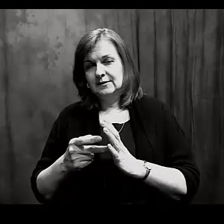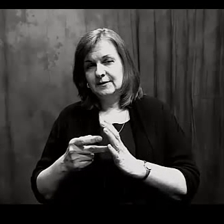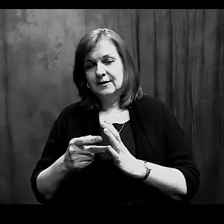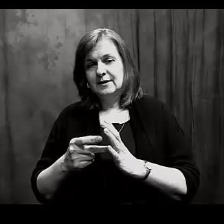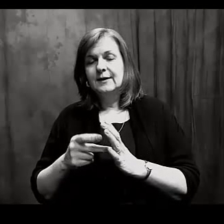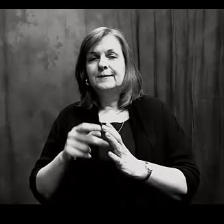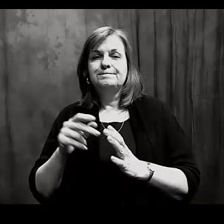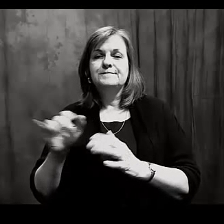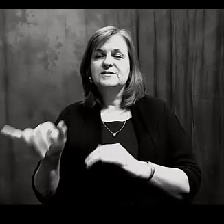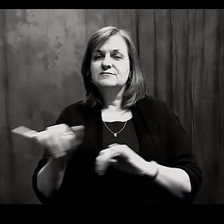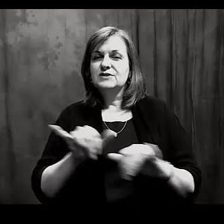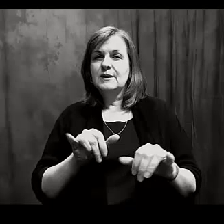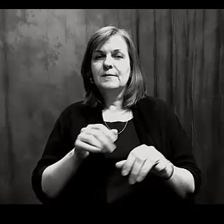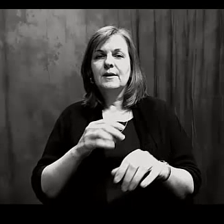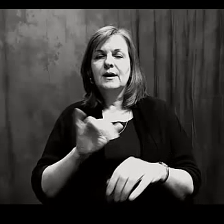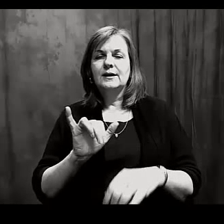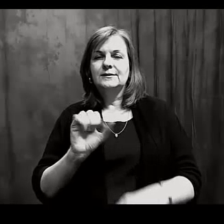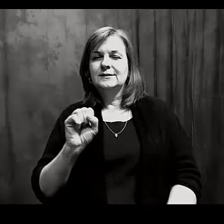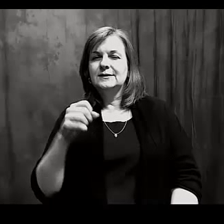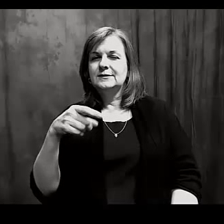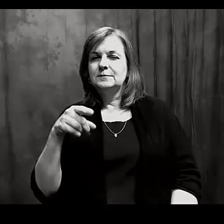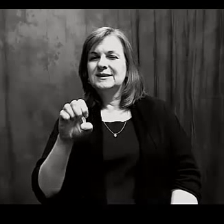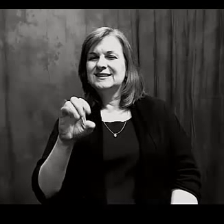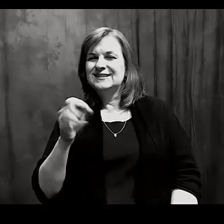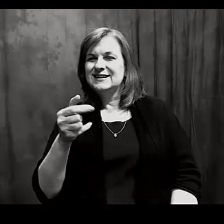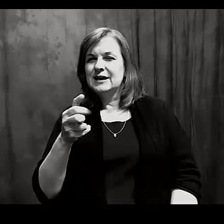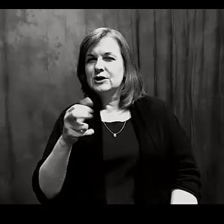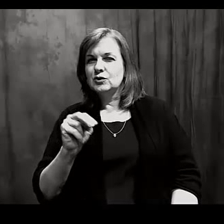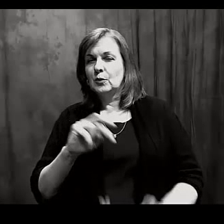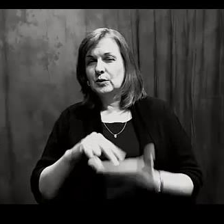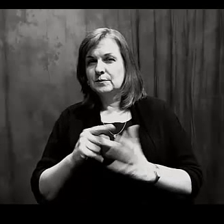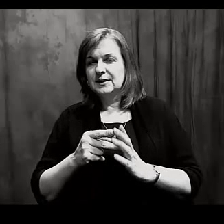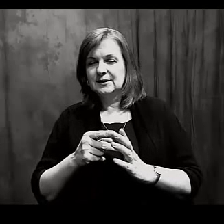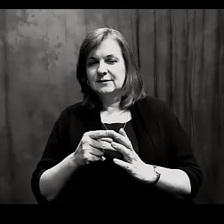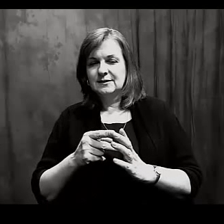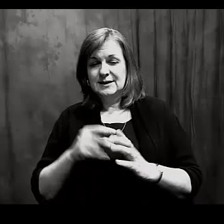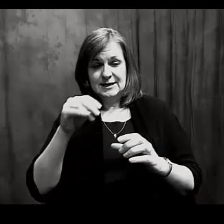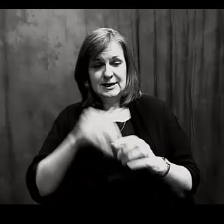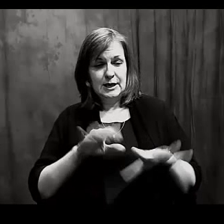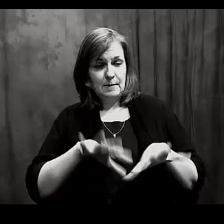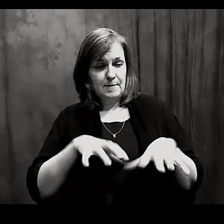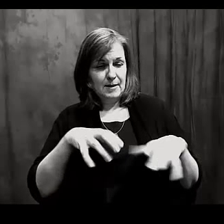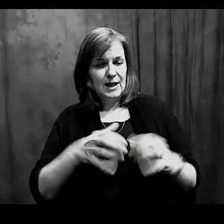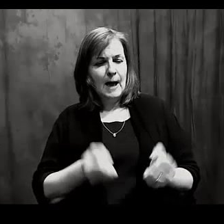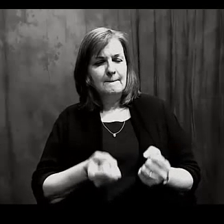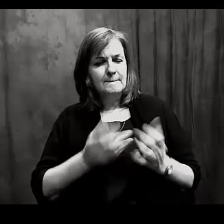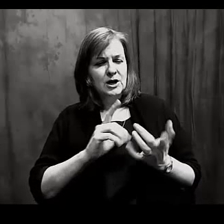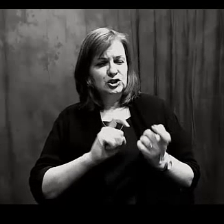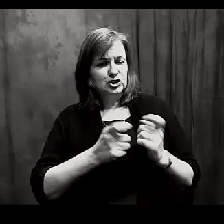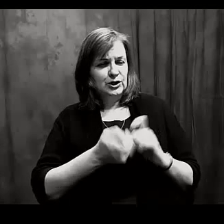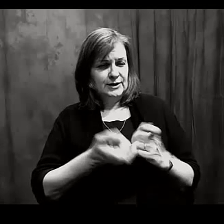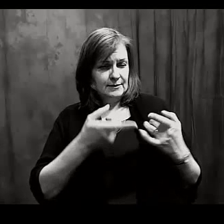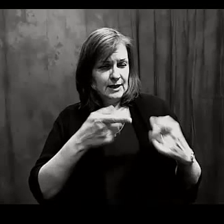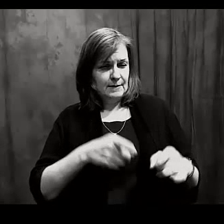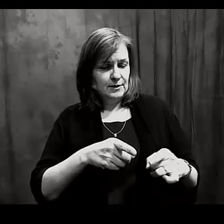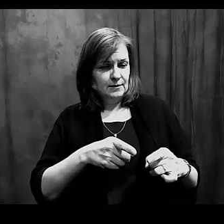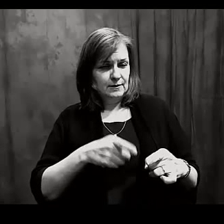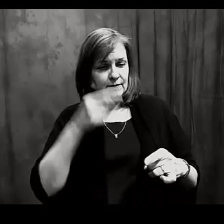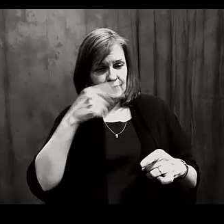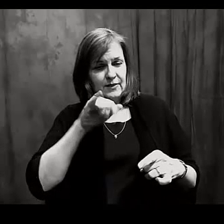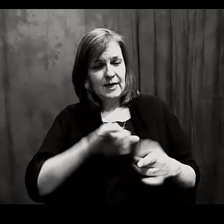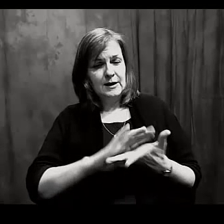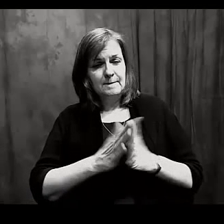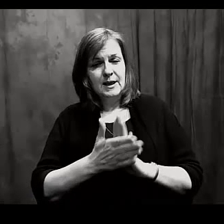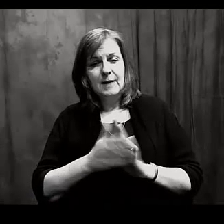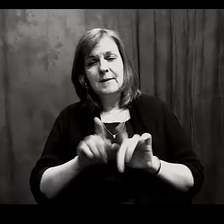which is equivalent to speciation. So how much change has to occur in order for a species to